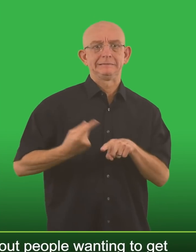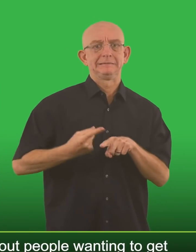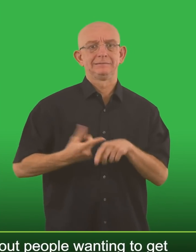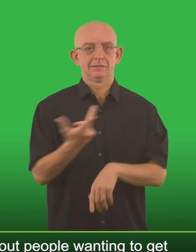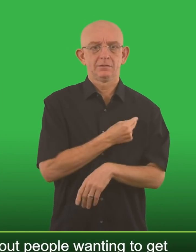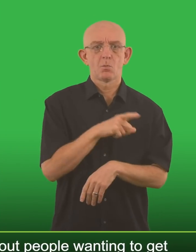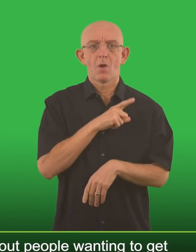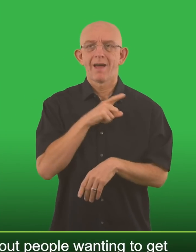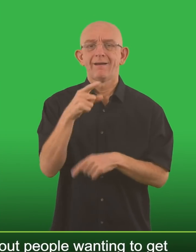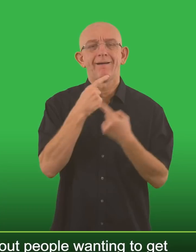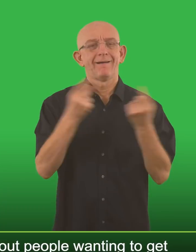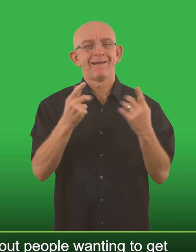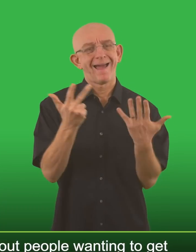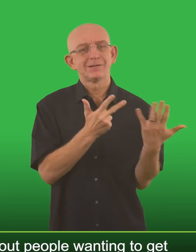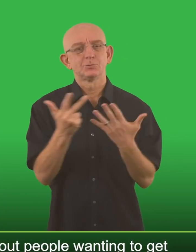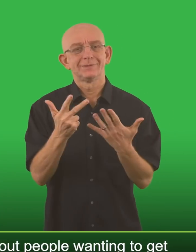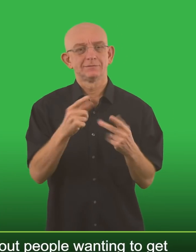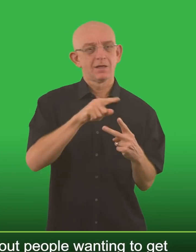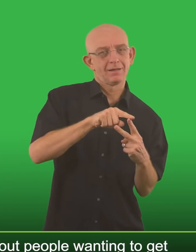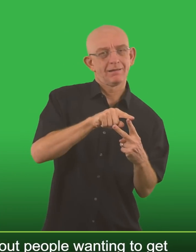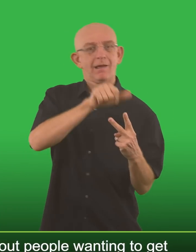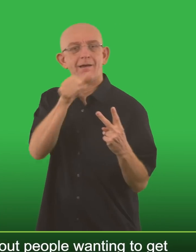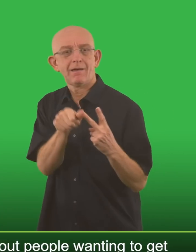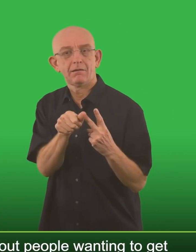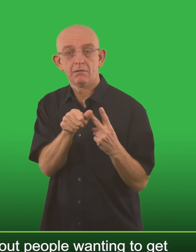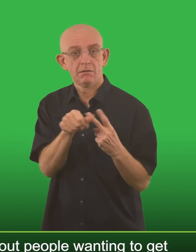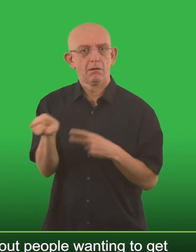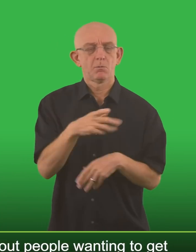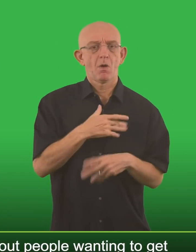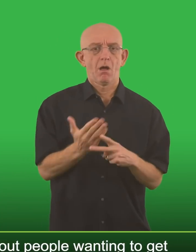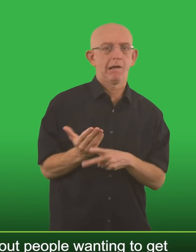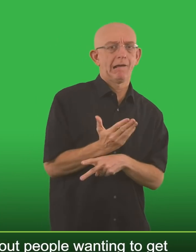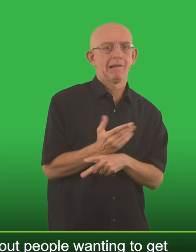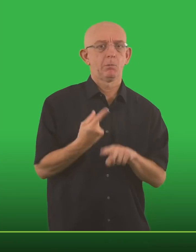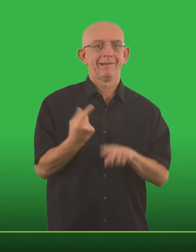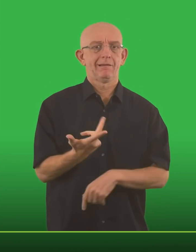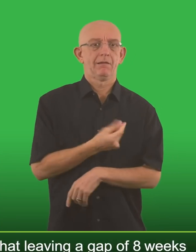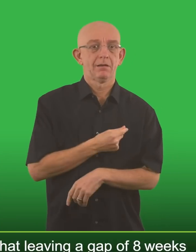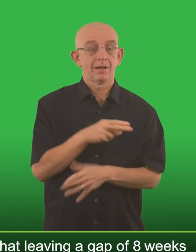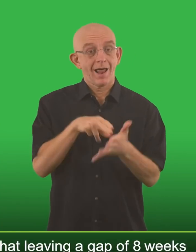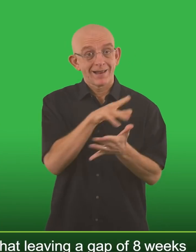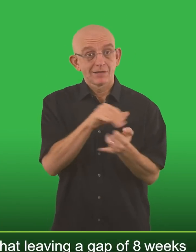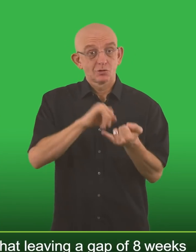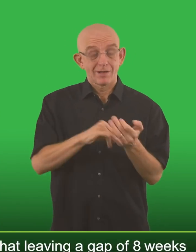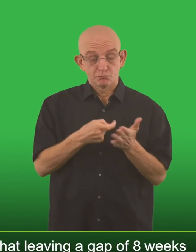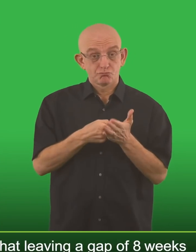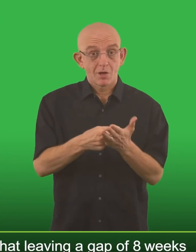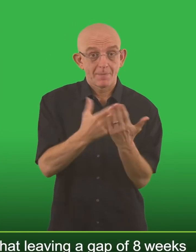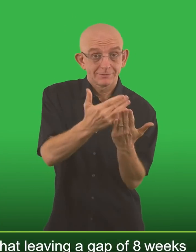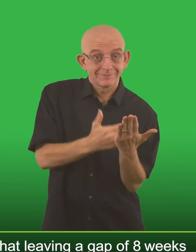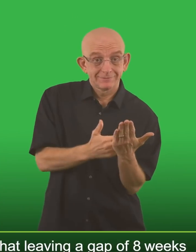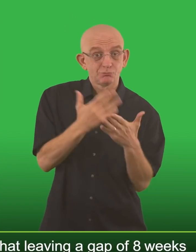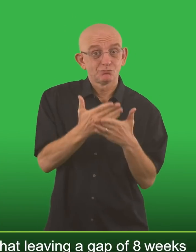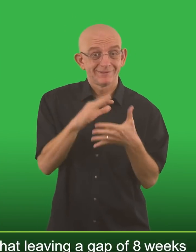people wanting to get their second dose earlier than the recommended 8-week gap. The NHS recommendation is